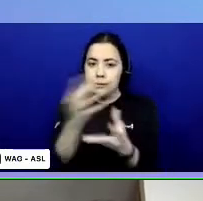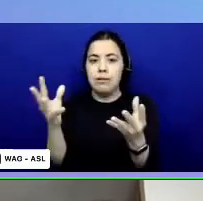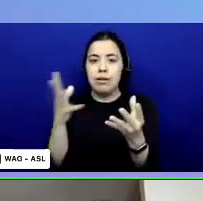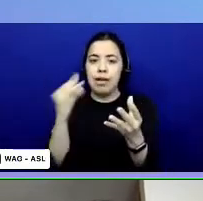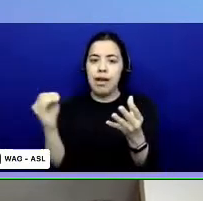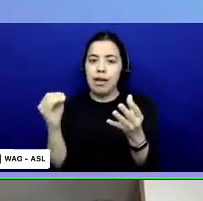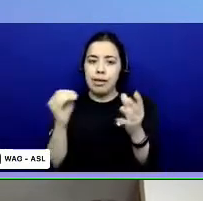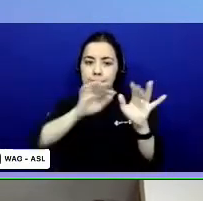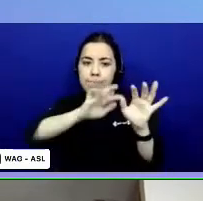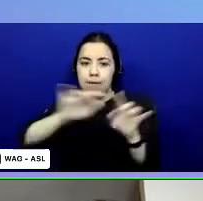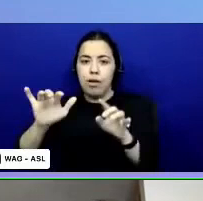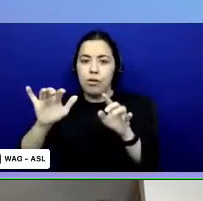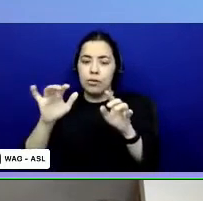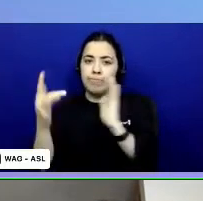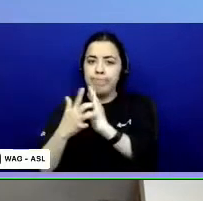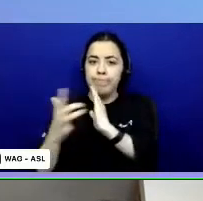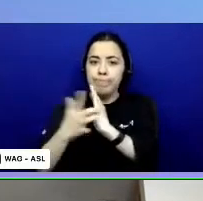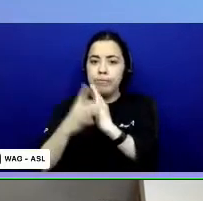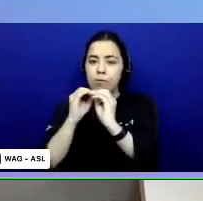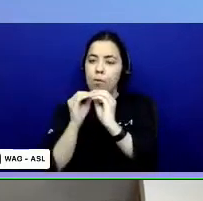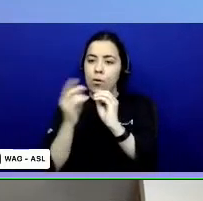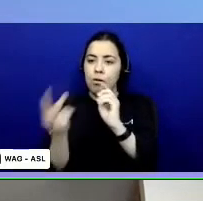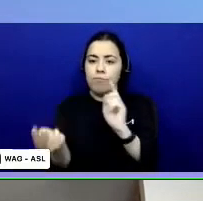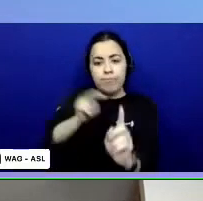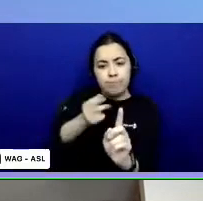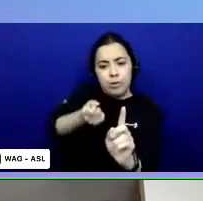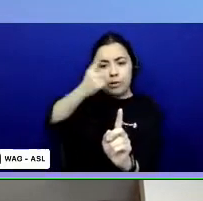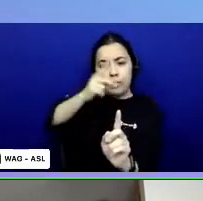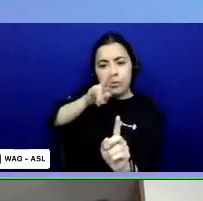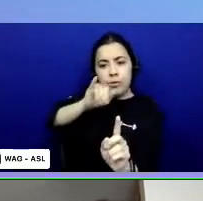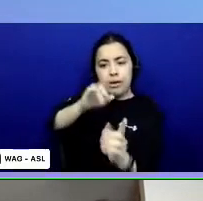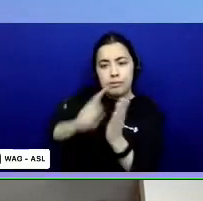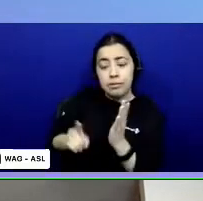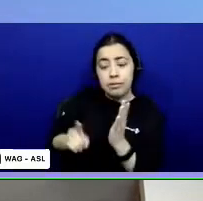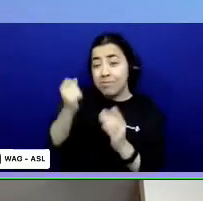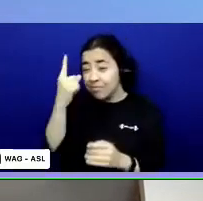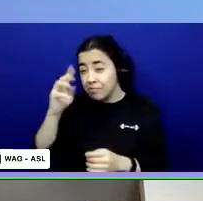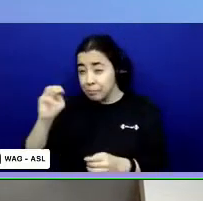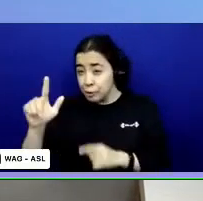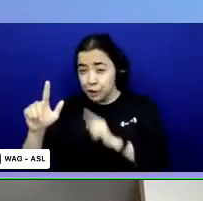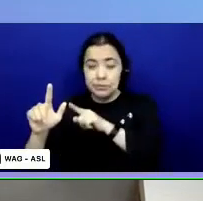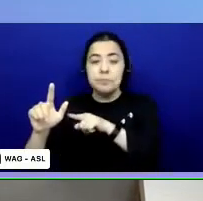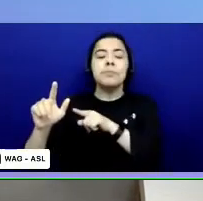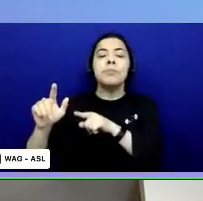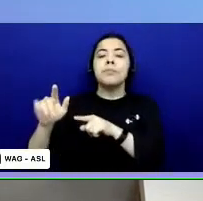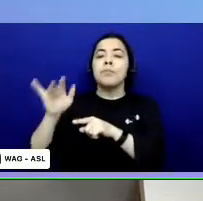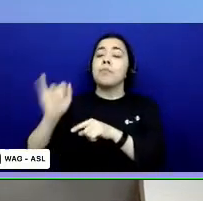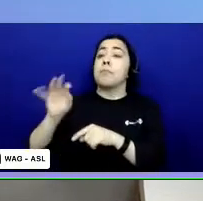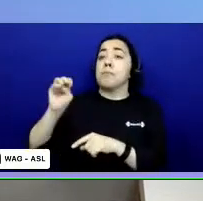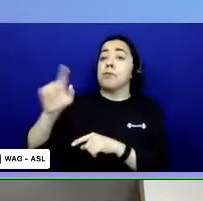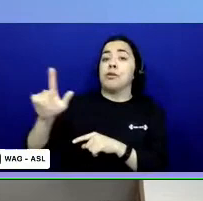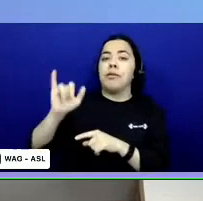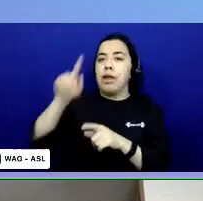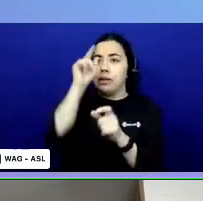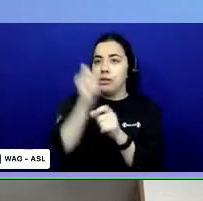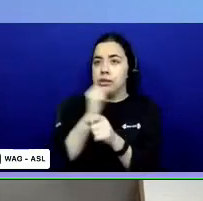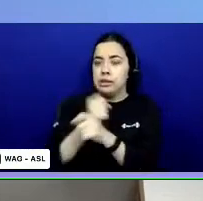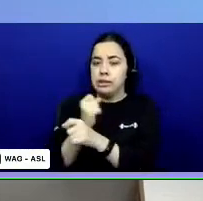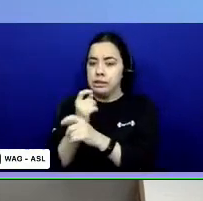interpret user interface design. Just a note about machine learning. Machine learning is a